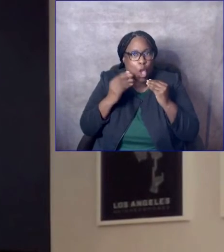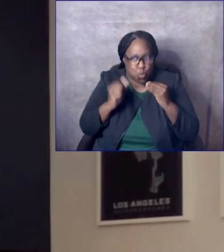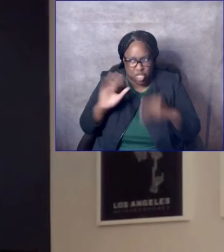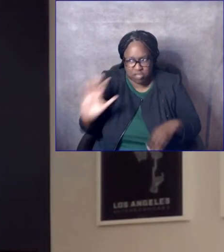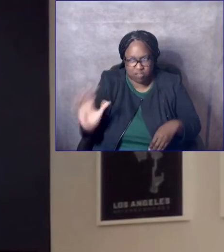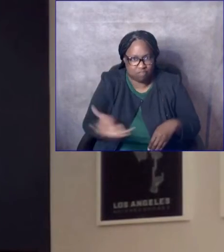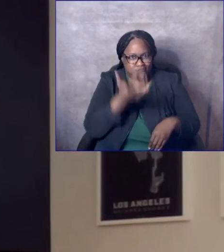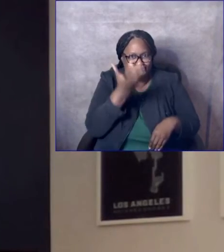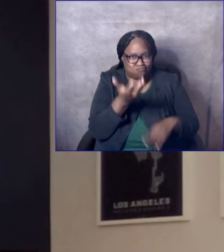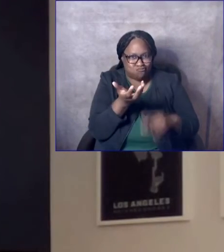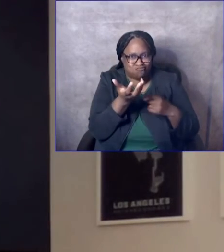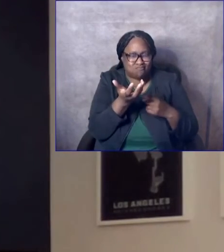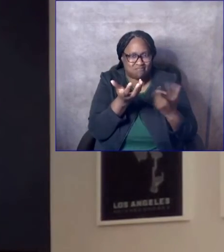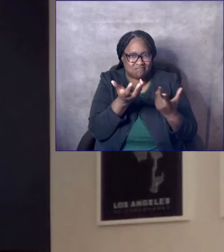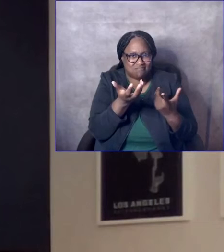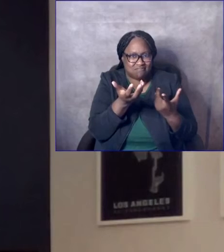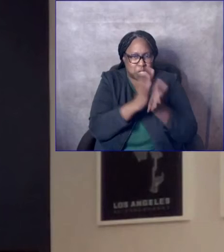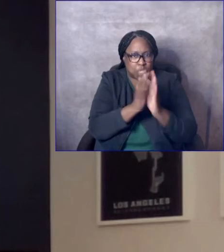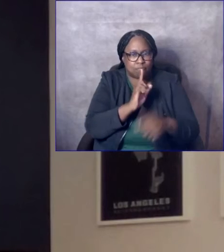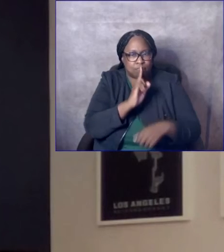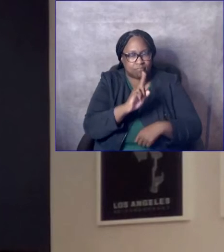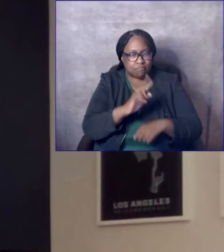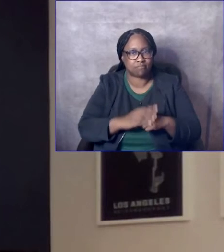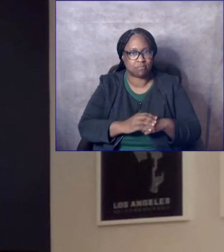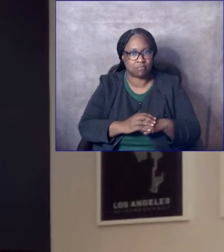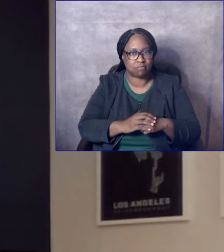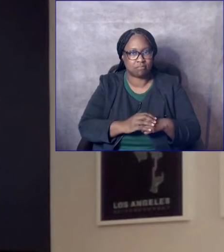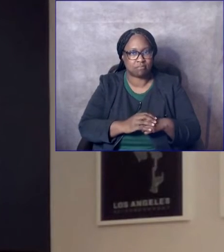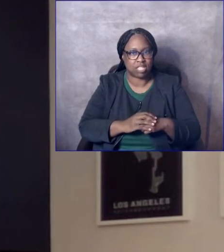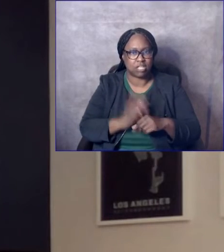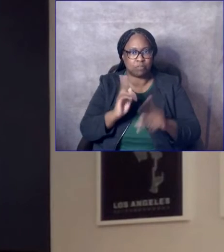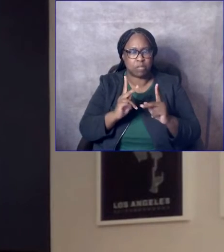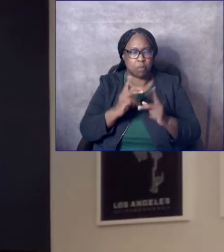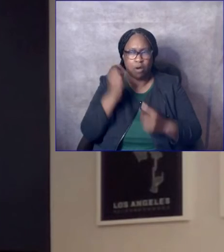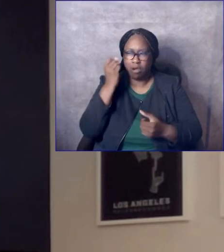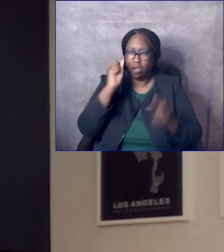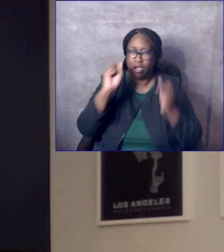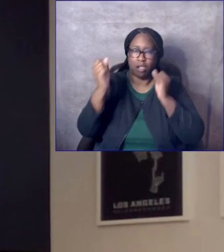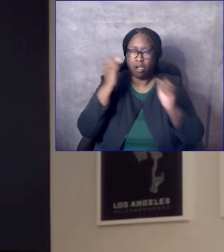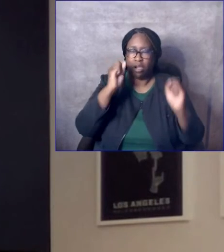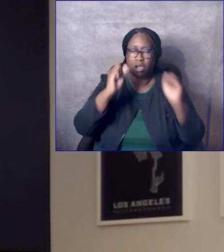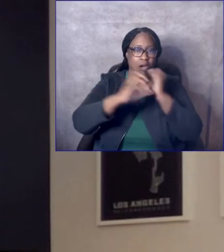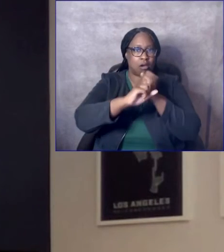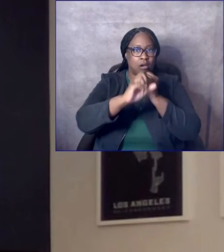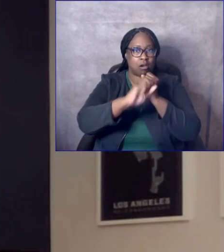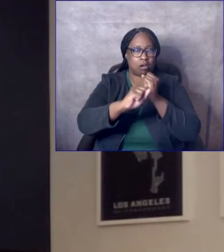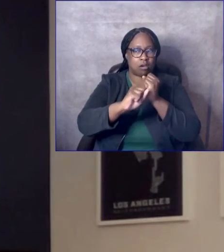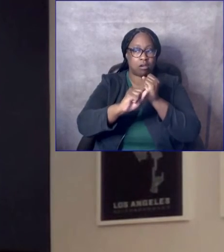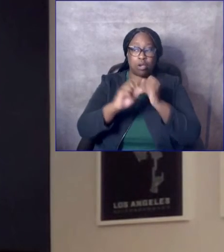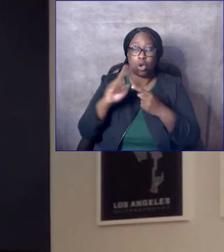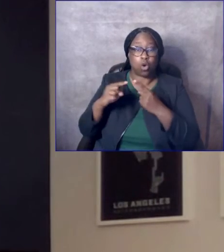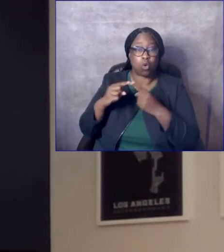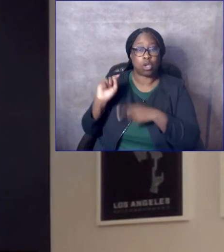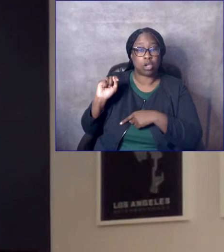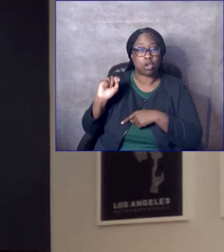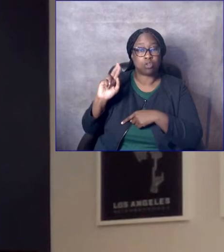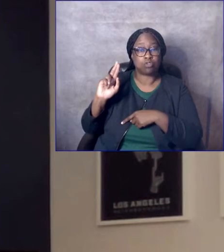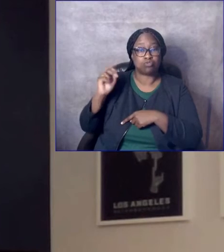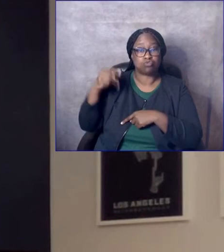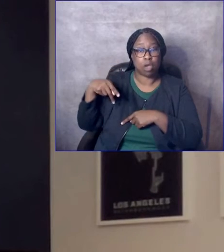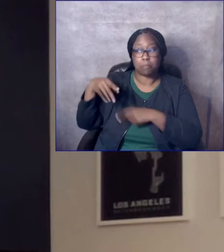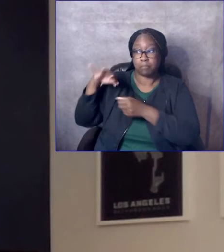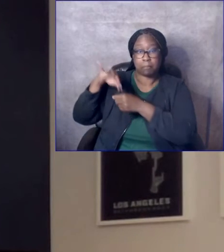were able to really make the rallying cry after the election of Donald Trump, who had really ran on a